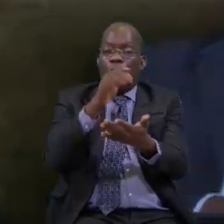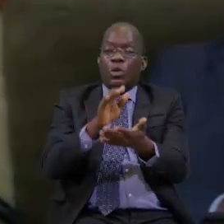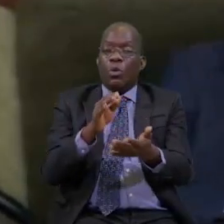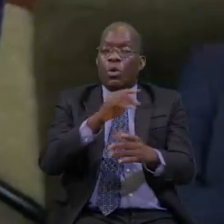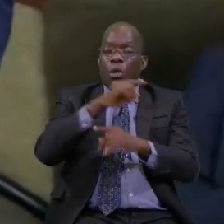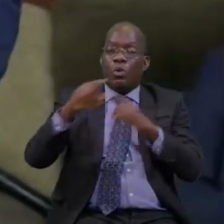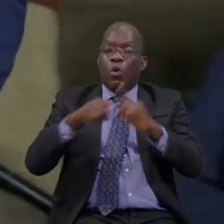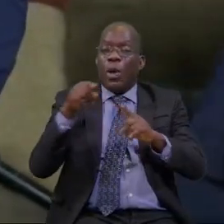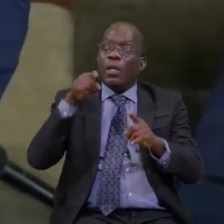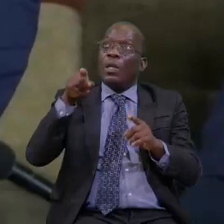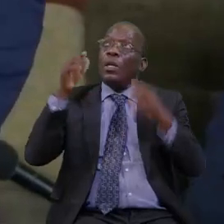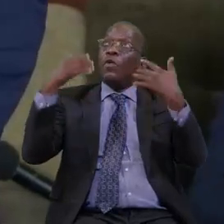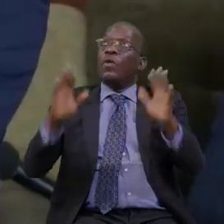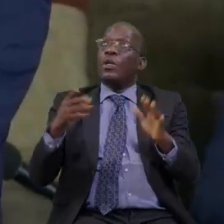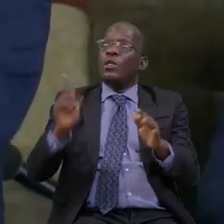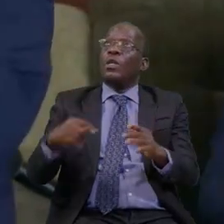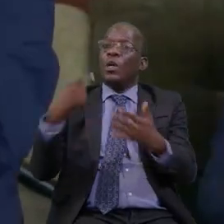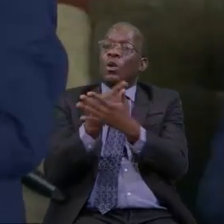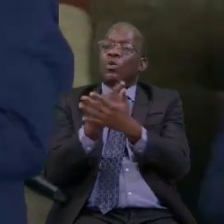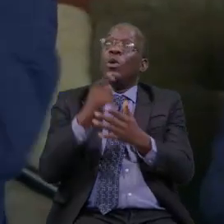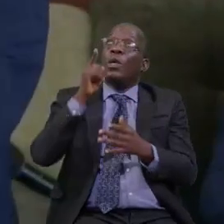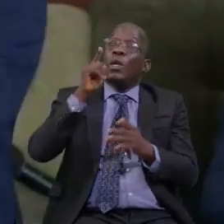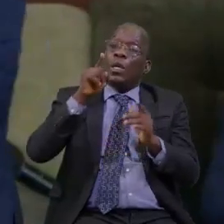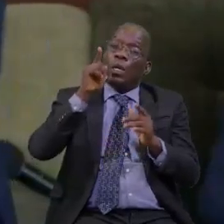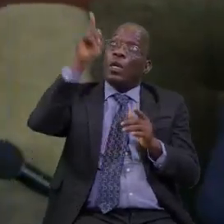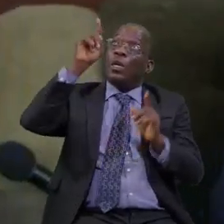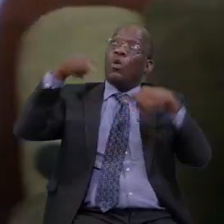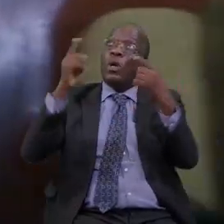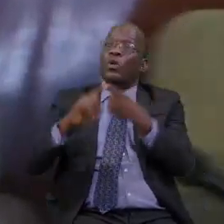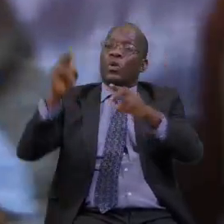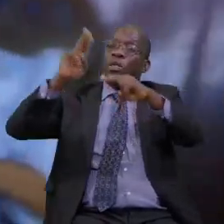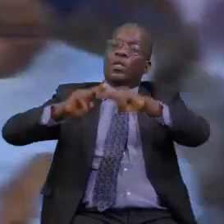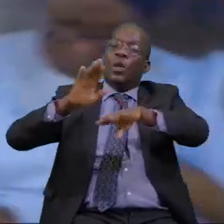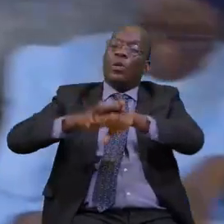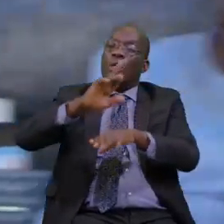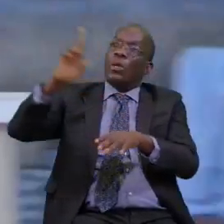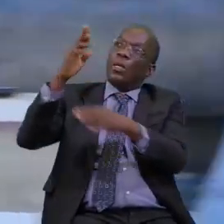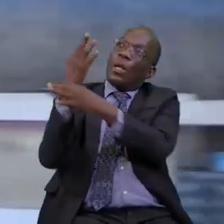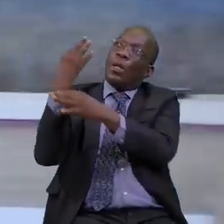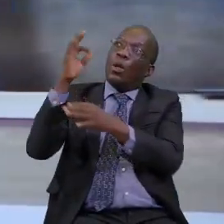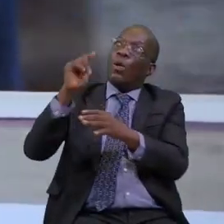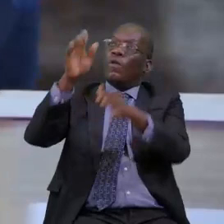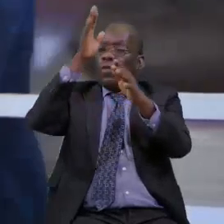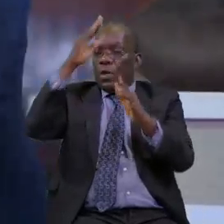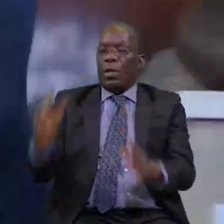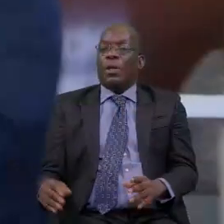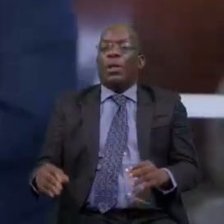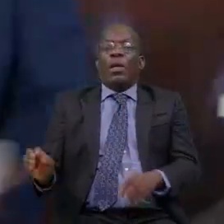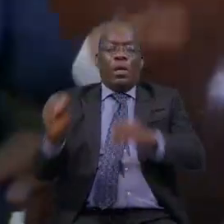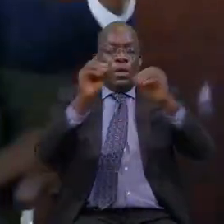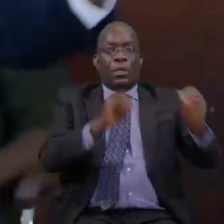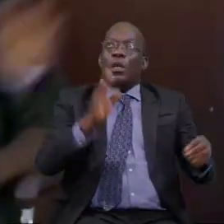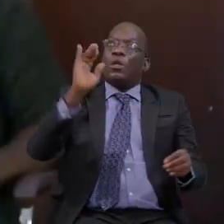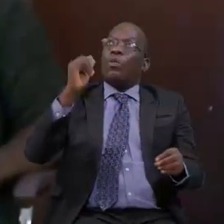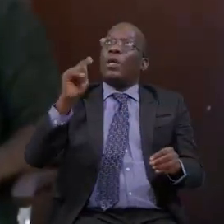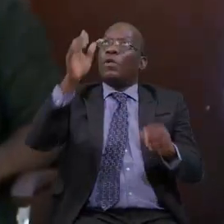he went to be seated by the right hand of the Father. Set by the Father, seated by